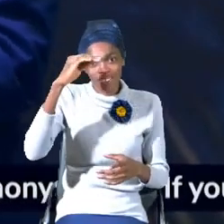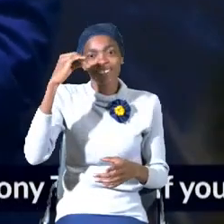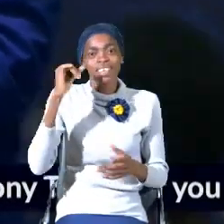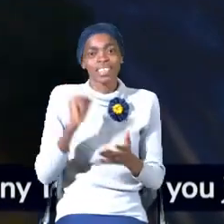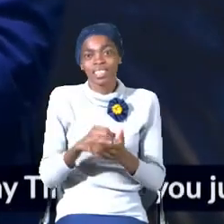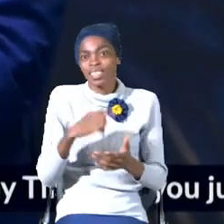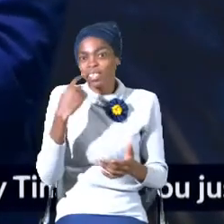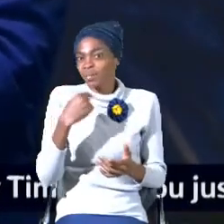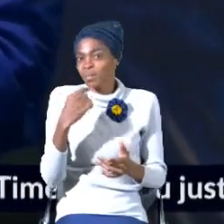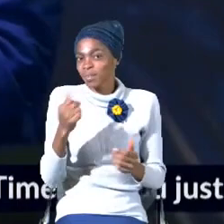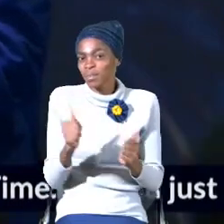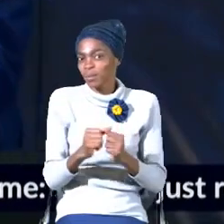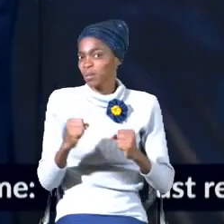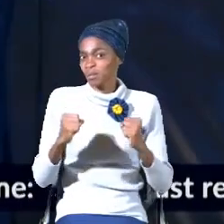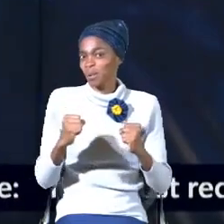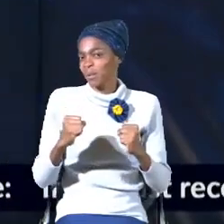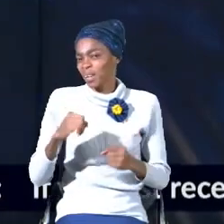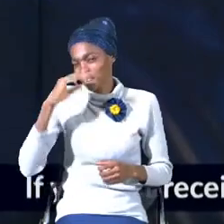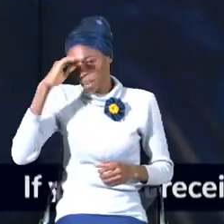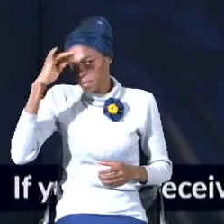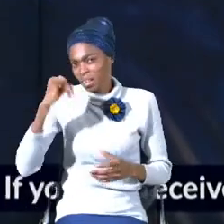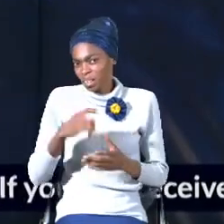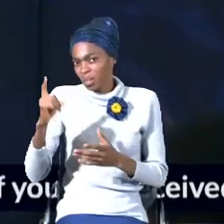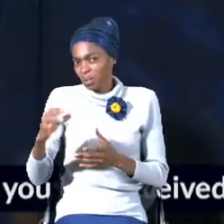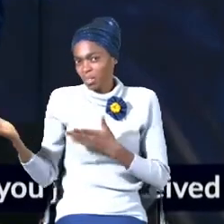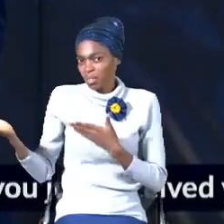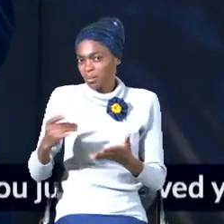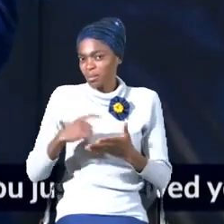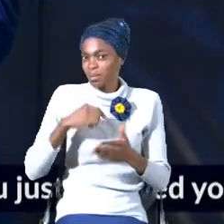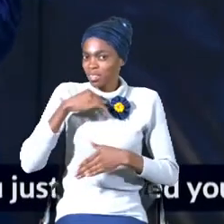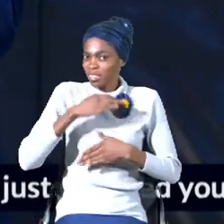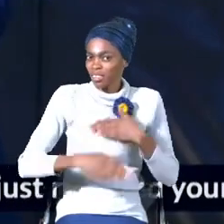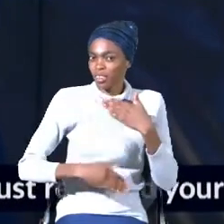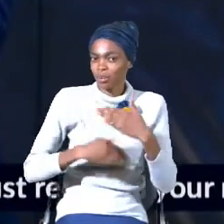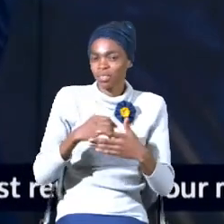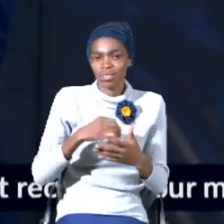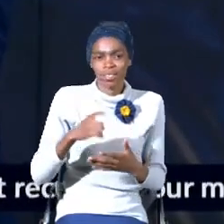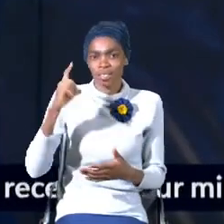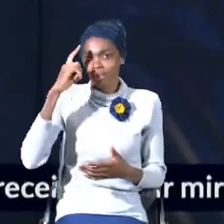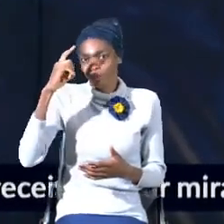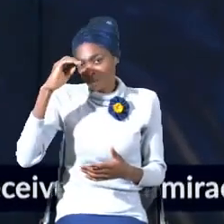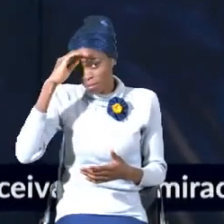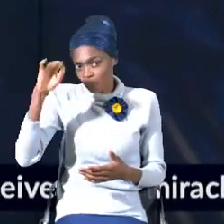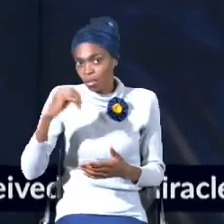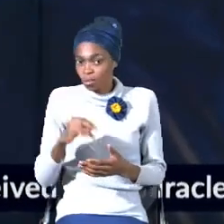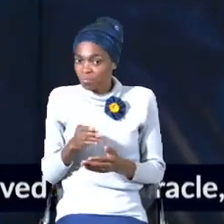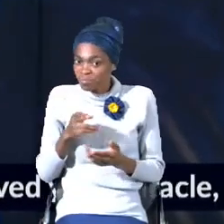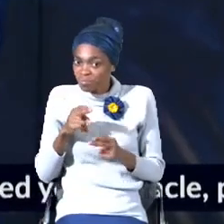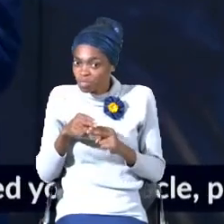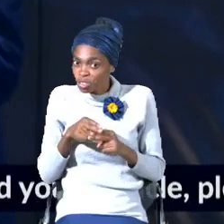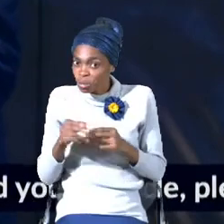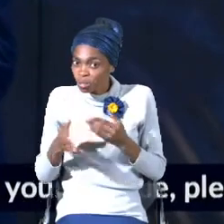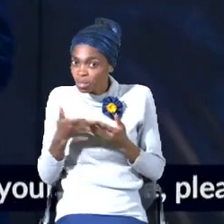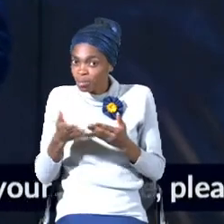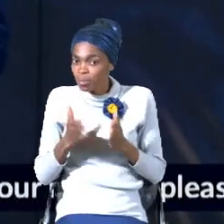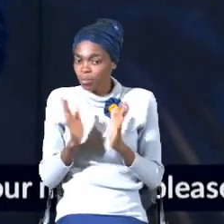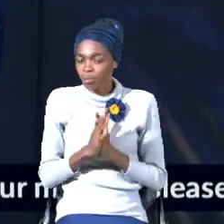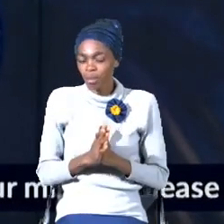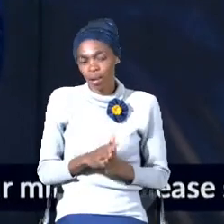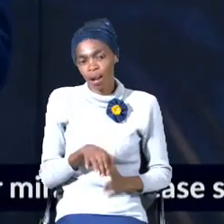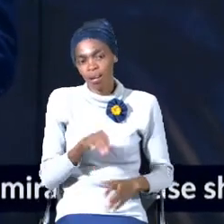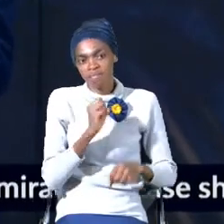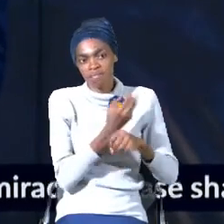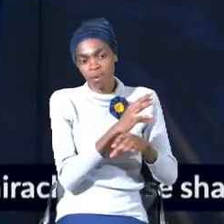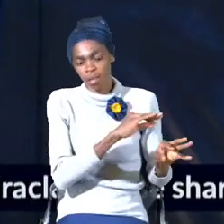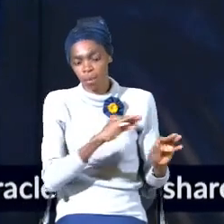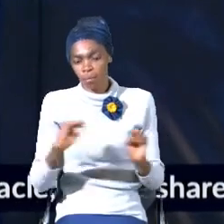brought for this generation. He's a man that with simple and short prayers, mountain moves. Are you a